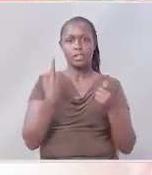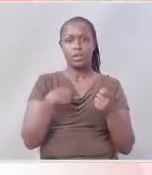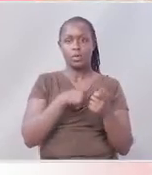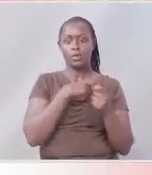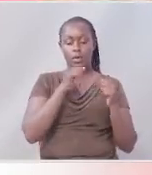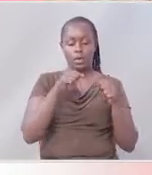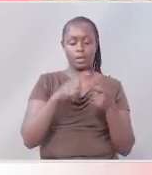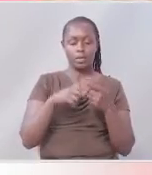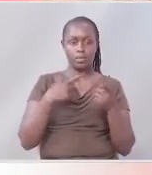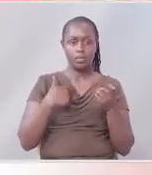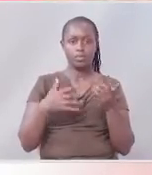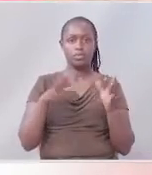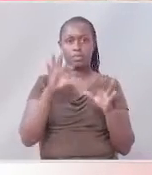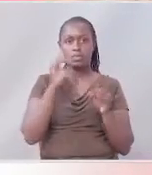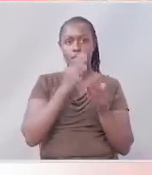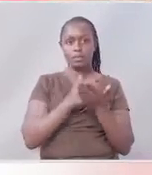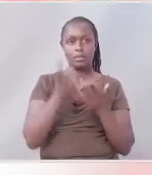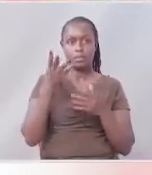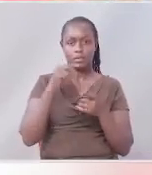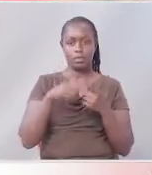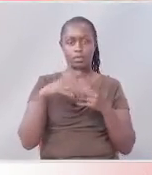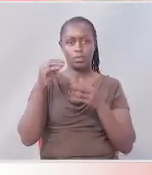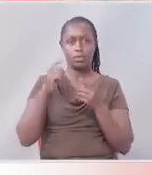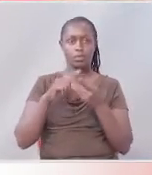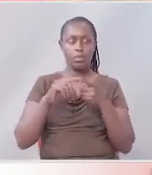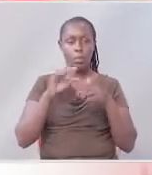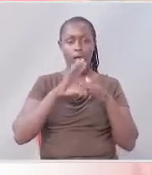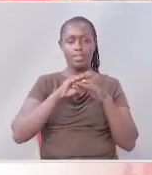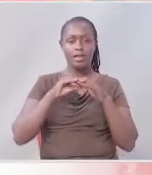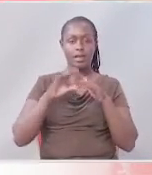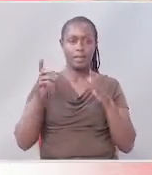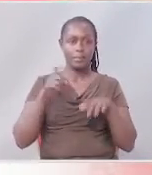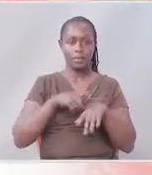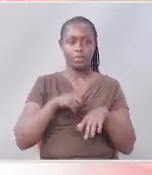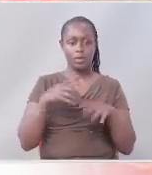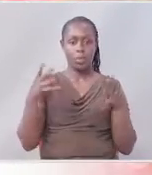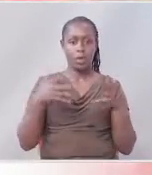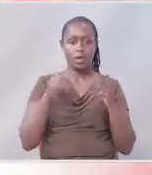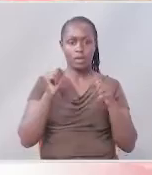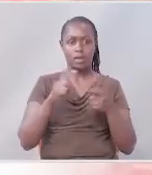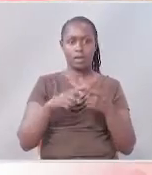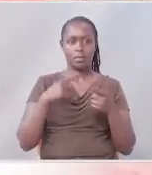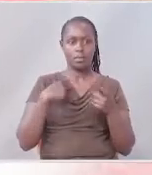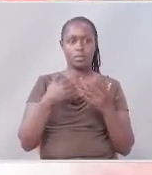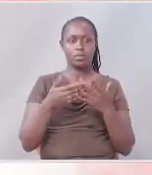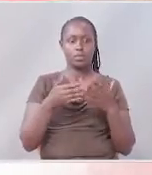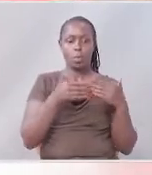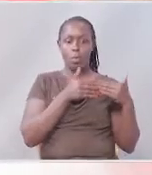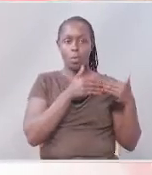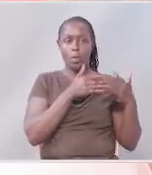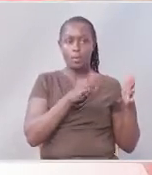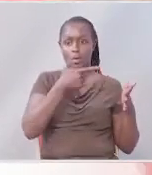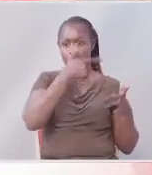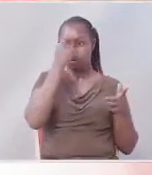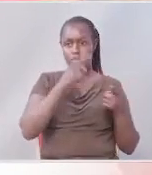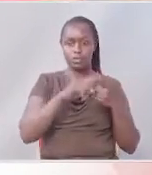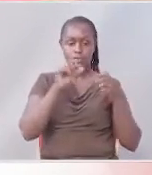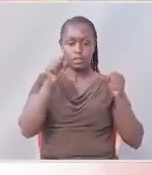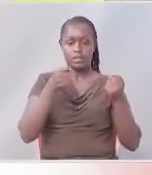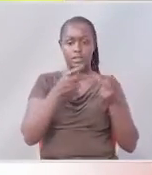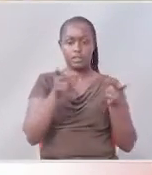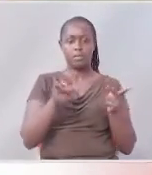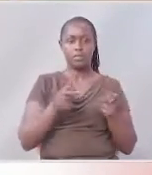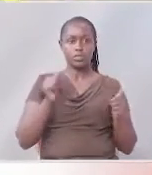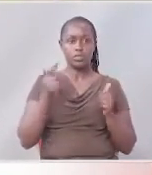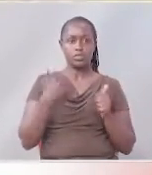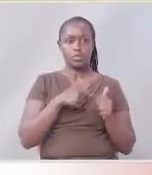were able to take some of them through a therapy session where they were able to open up. It was a safe place that we